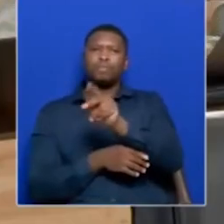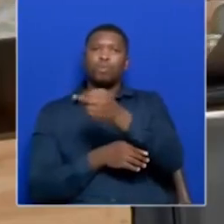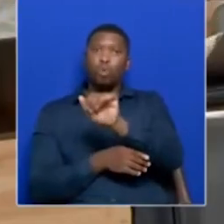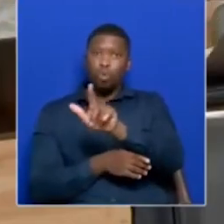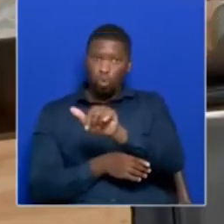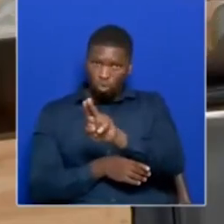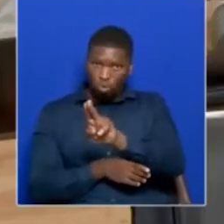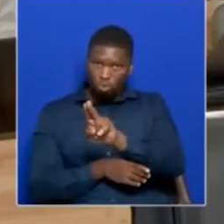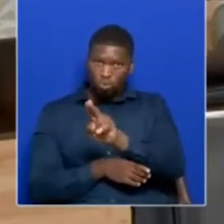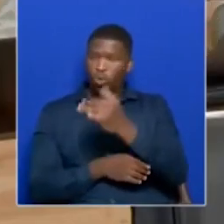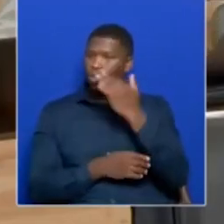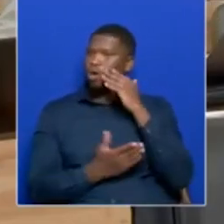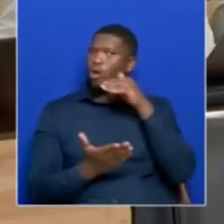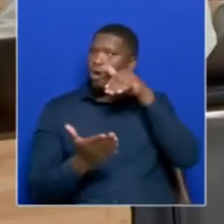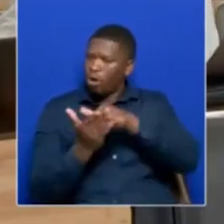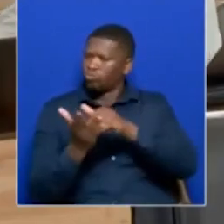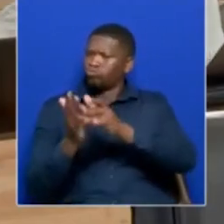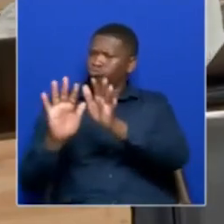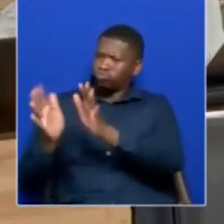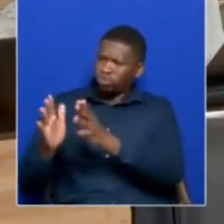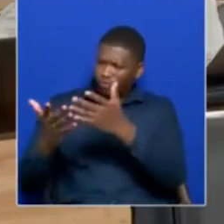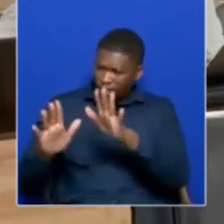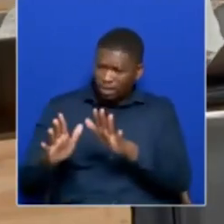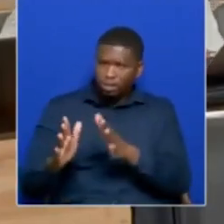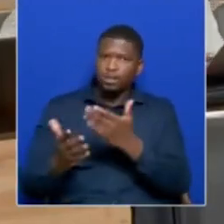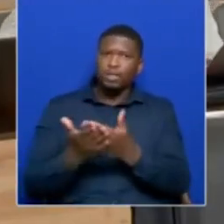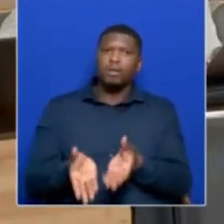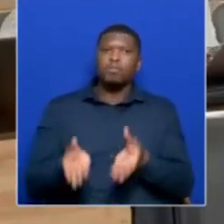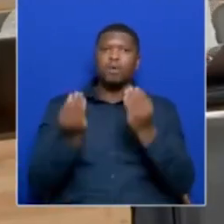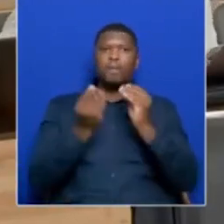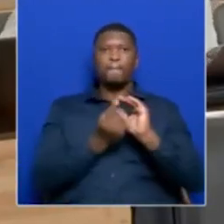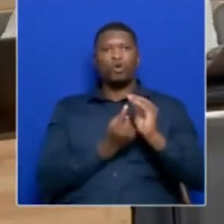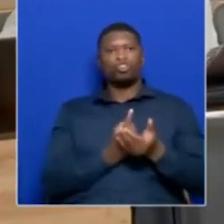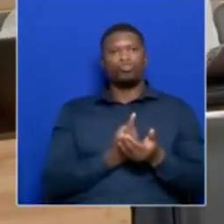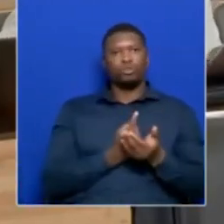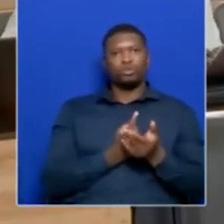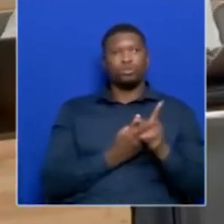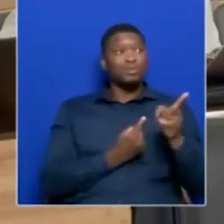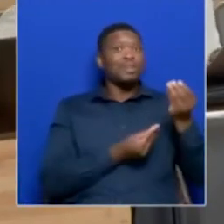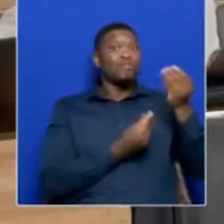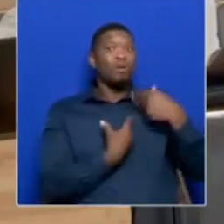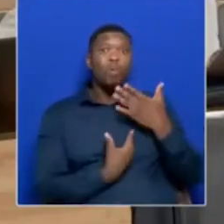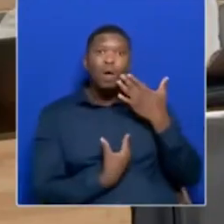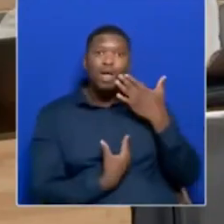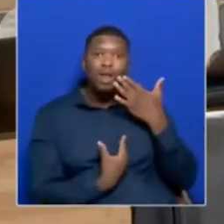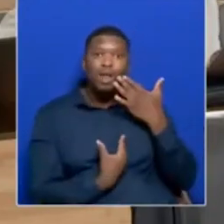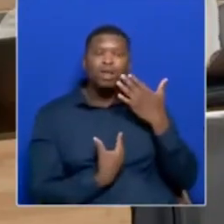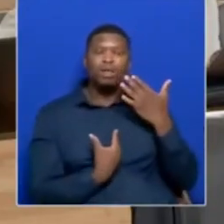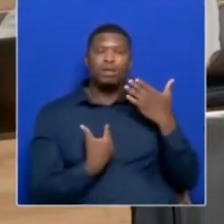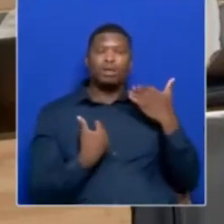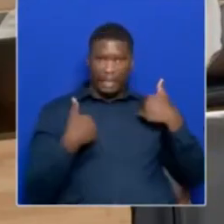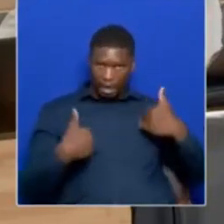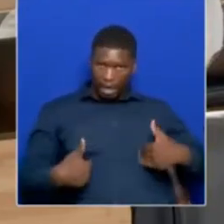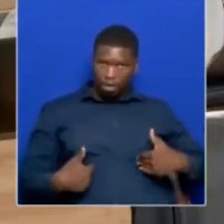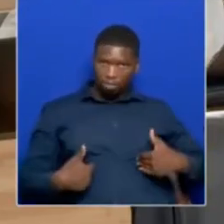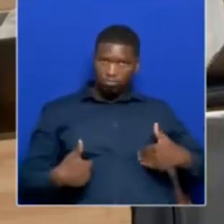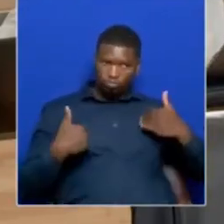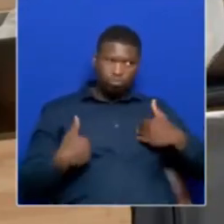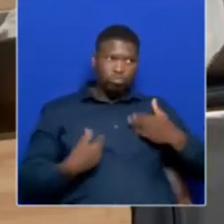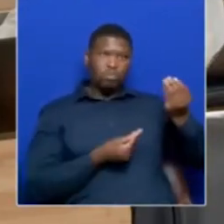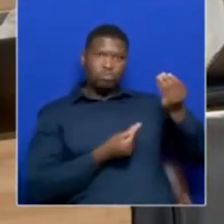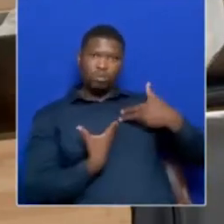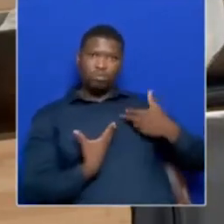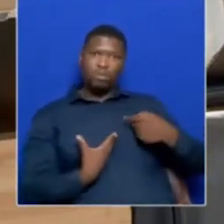He told me this on the Saturday or on a Sunday. Then on the same Sunday, I called the captain and the